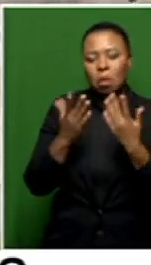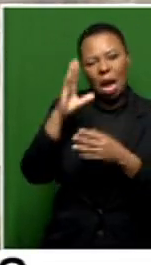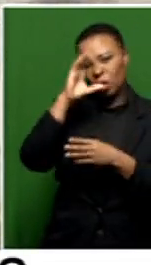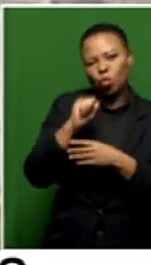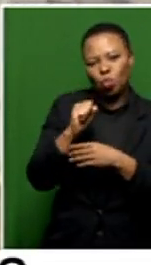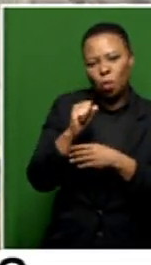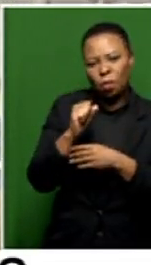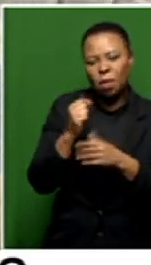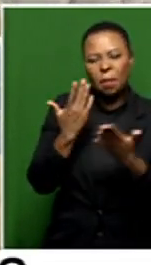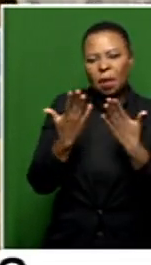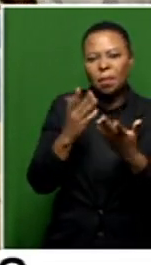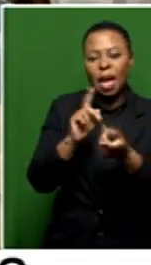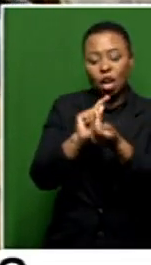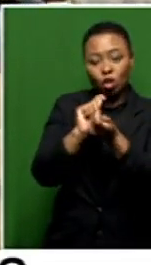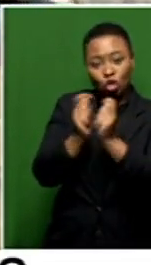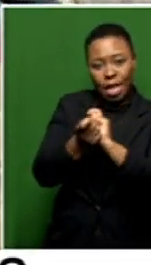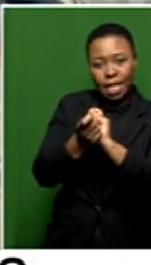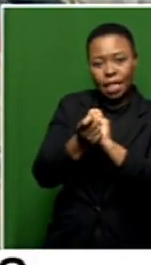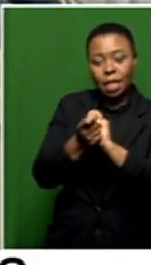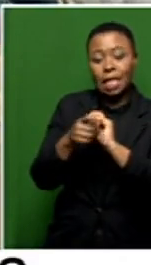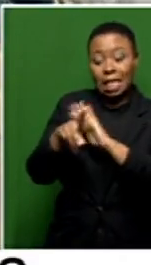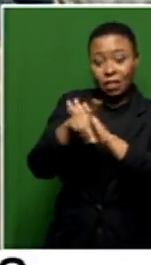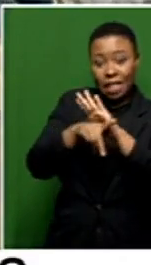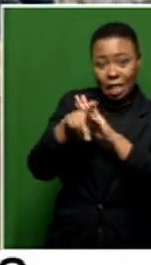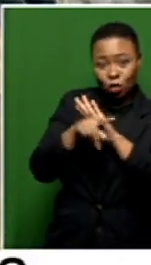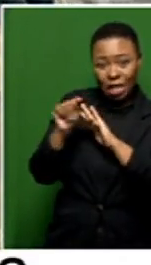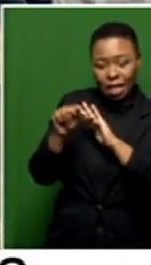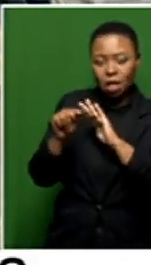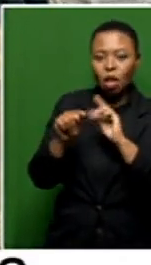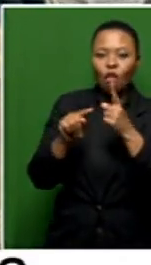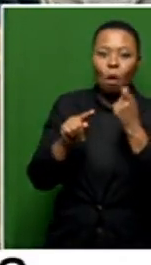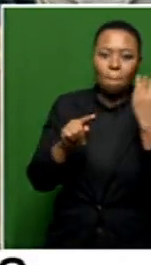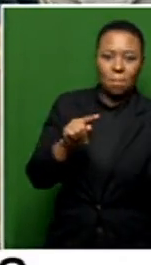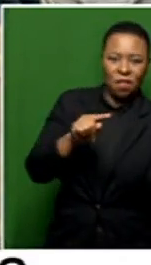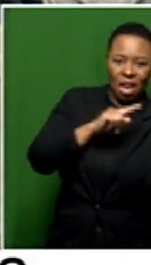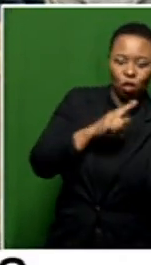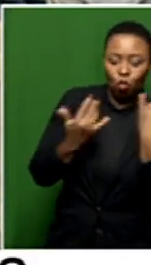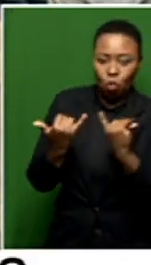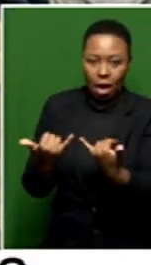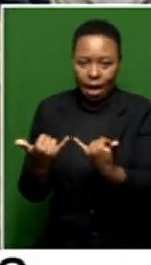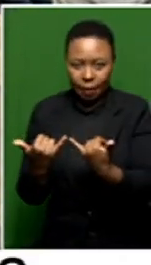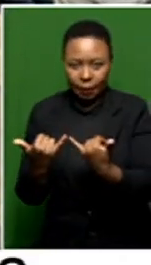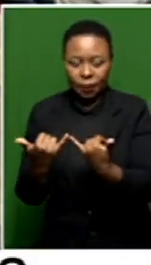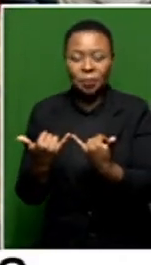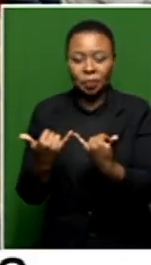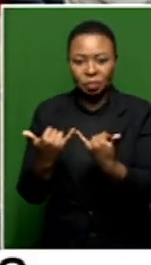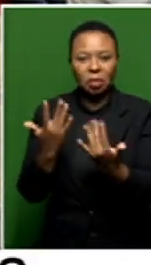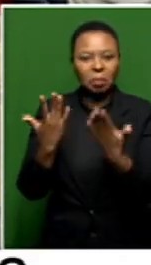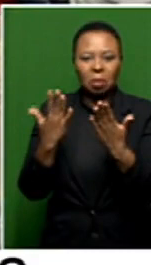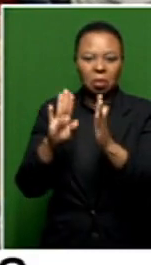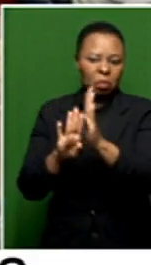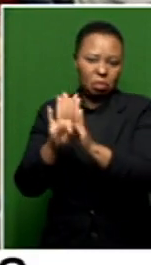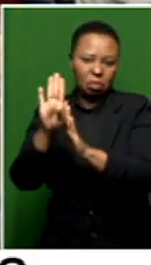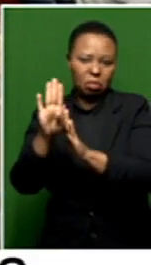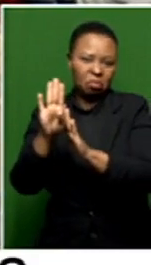the change for this particular voting district from previous to current is this way, maybe up